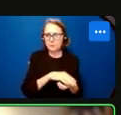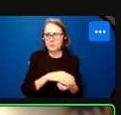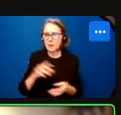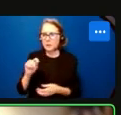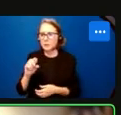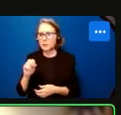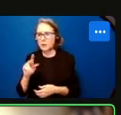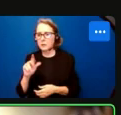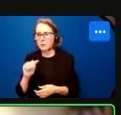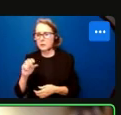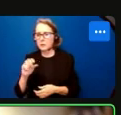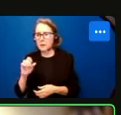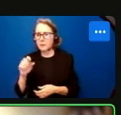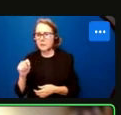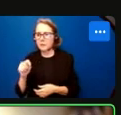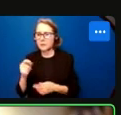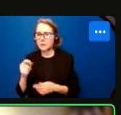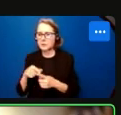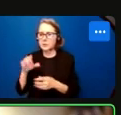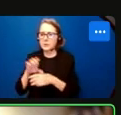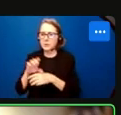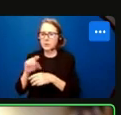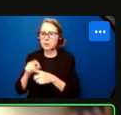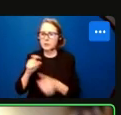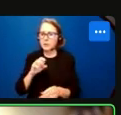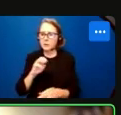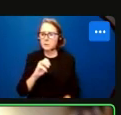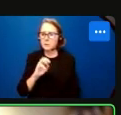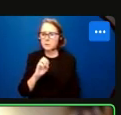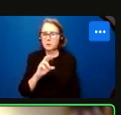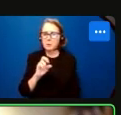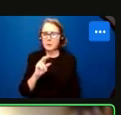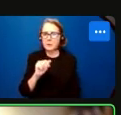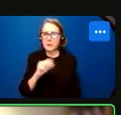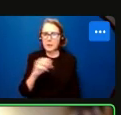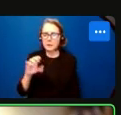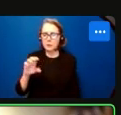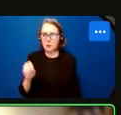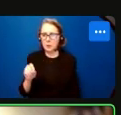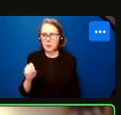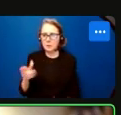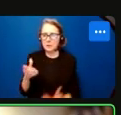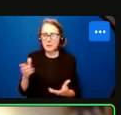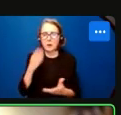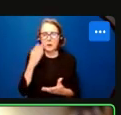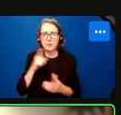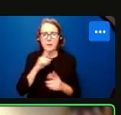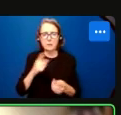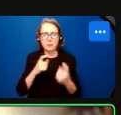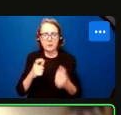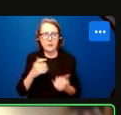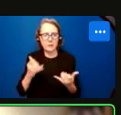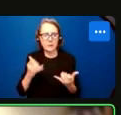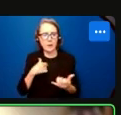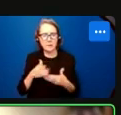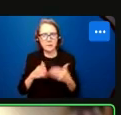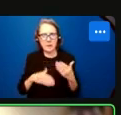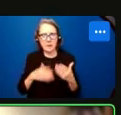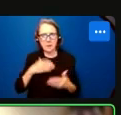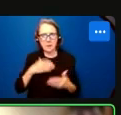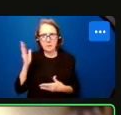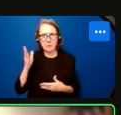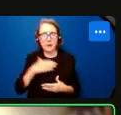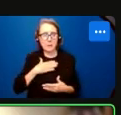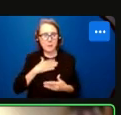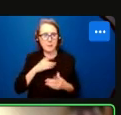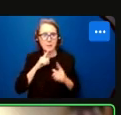& Co., is here tonight and is also available to ask, answer questions. And with that, I am concluding presentation and happy